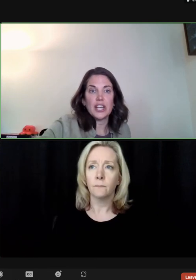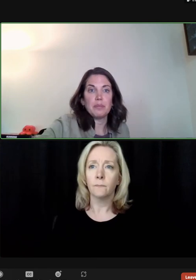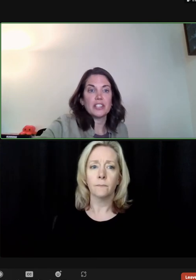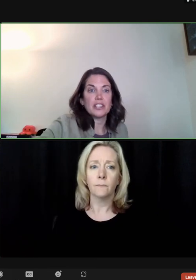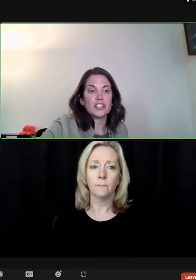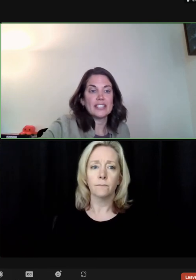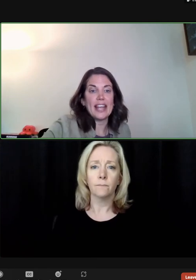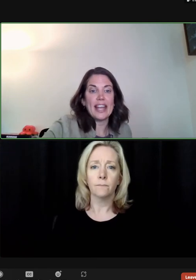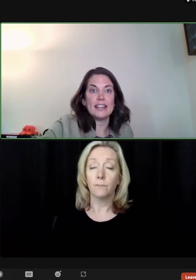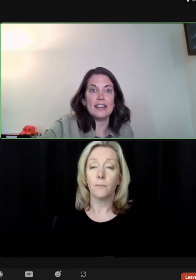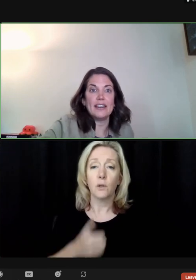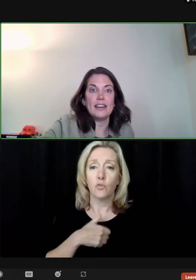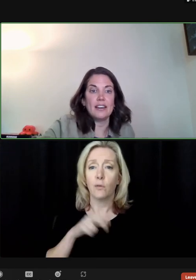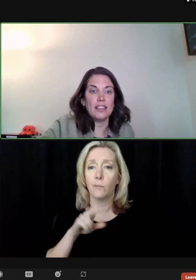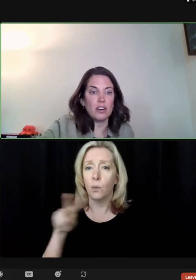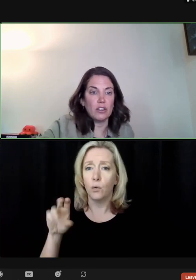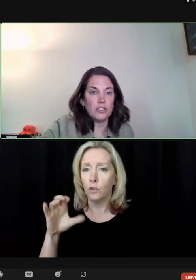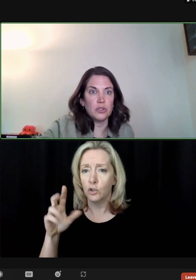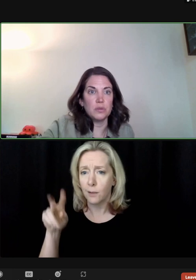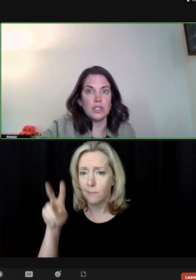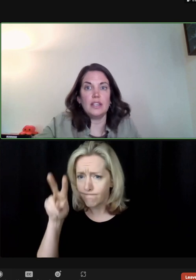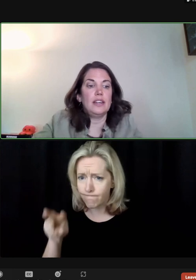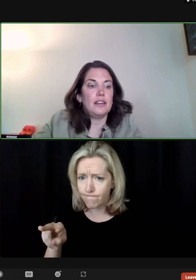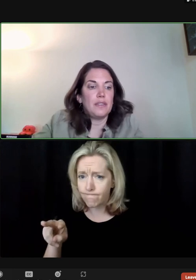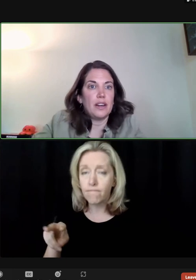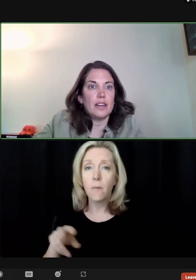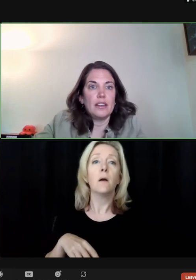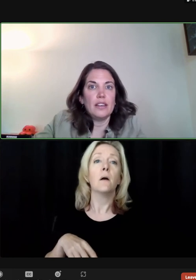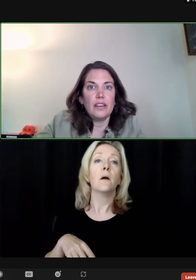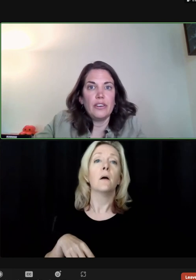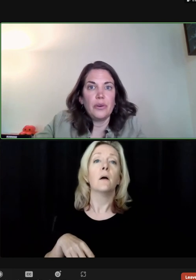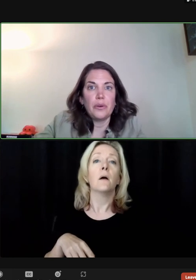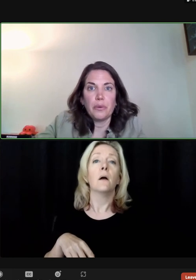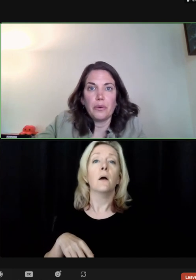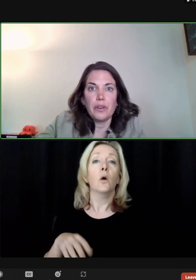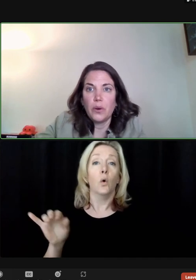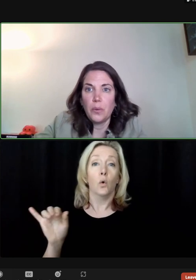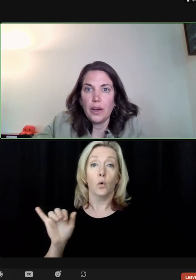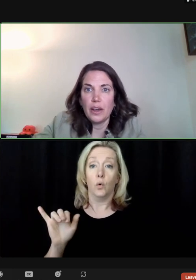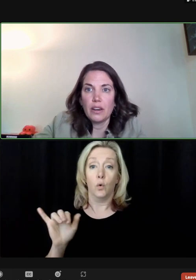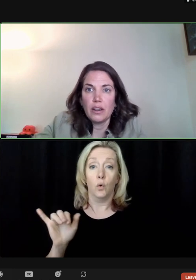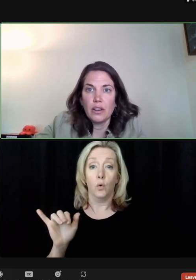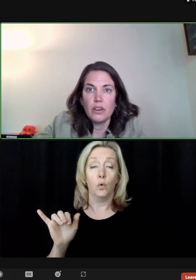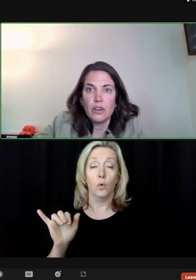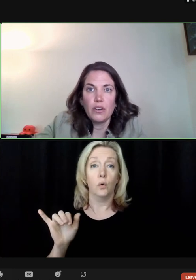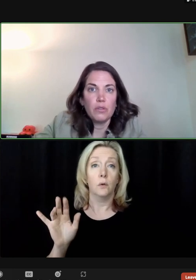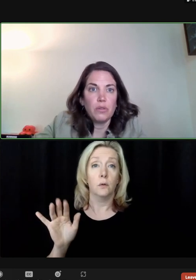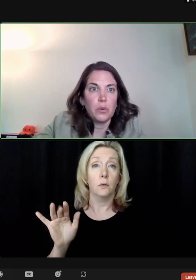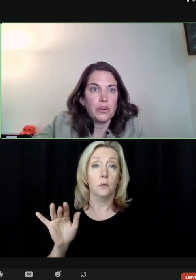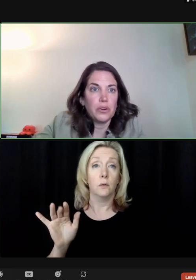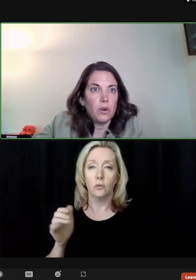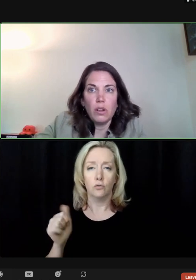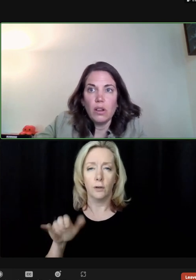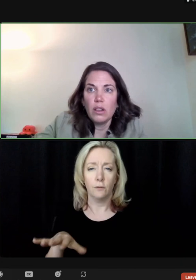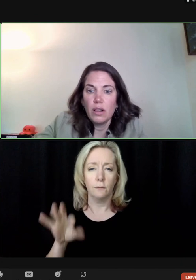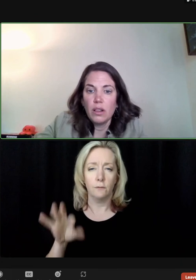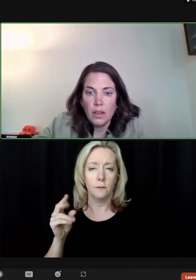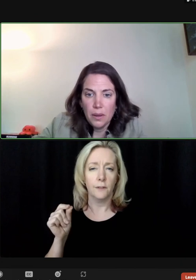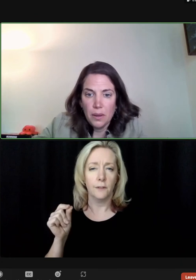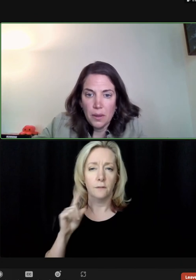Oh, I was checking the chat box, sorry guys. And they also did, if I can get to it real quick for